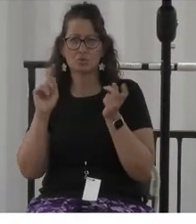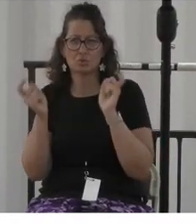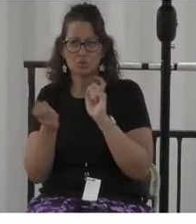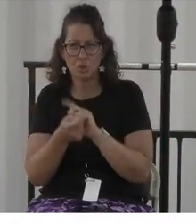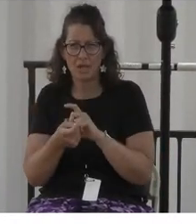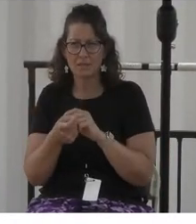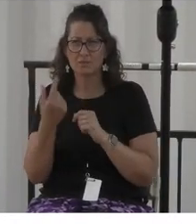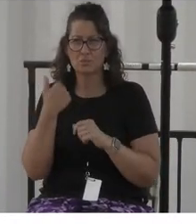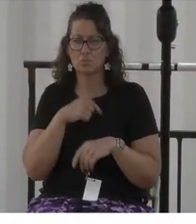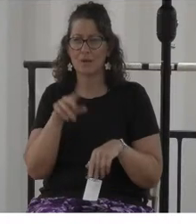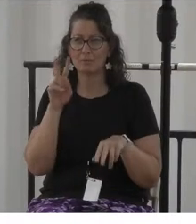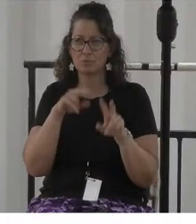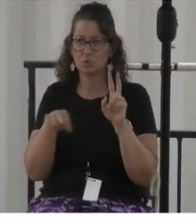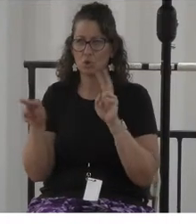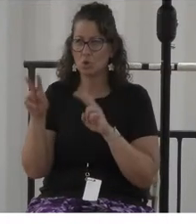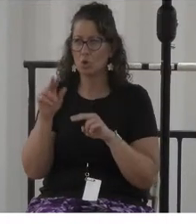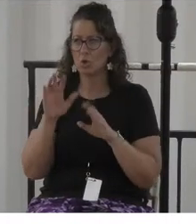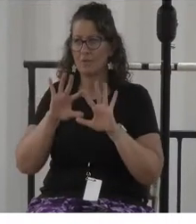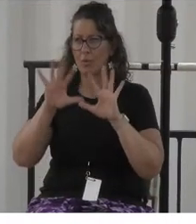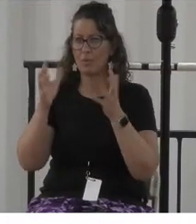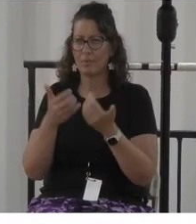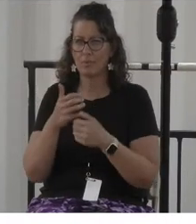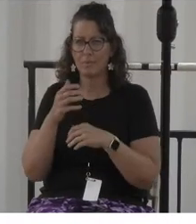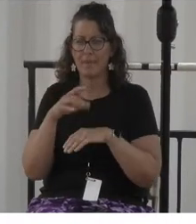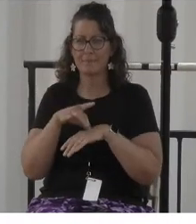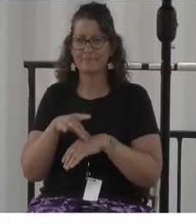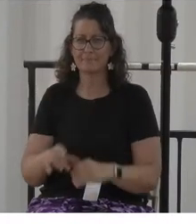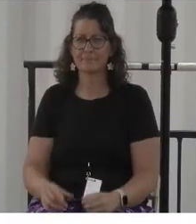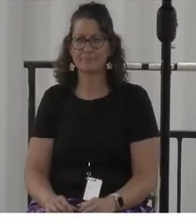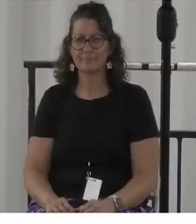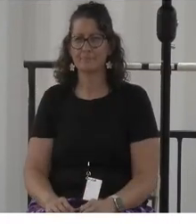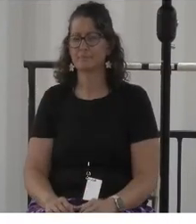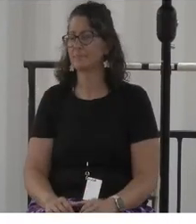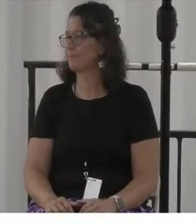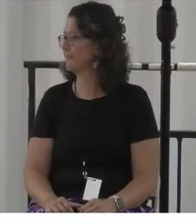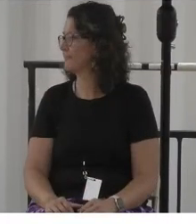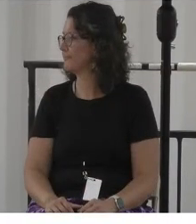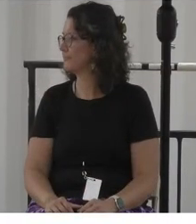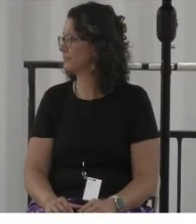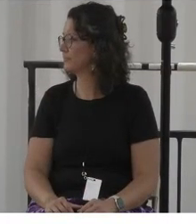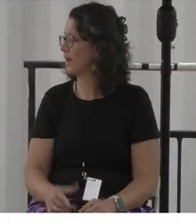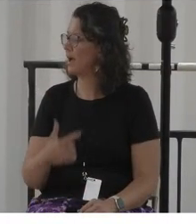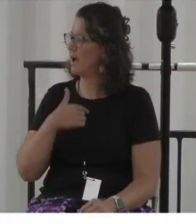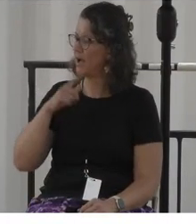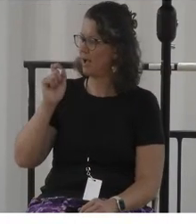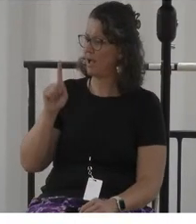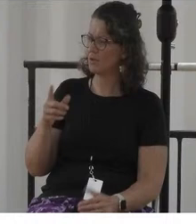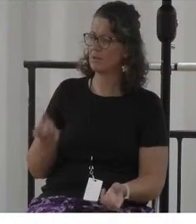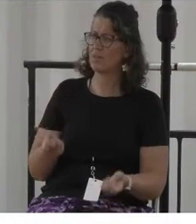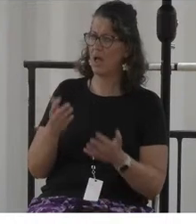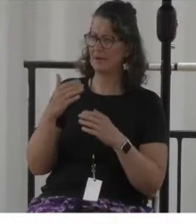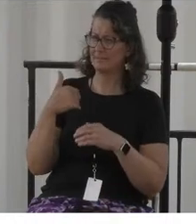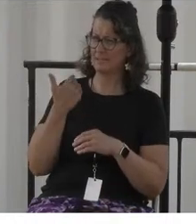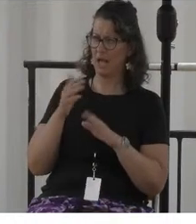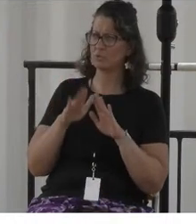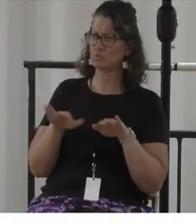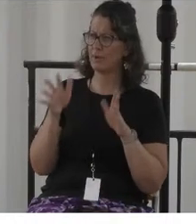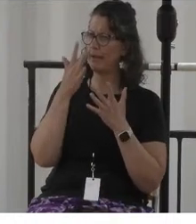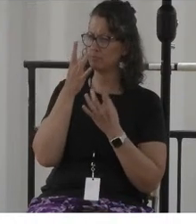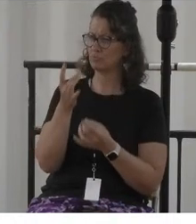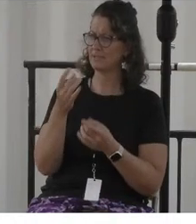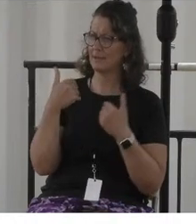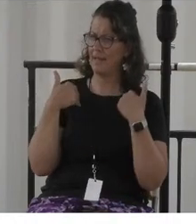we're observing across our planet. Can I ask you, because a lot of little children are interested